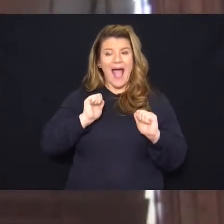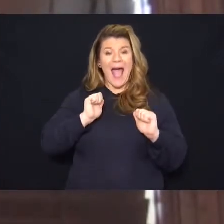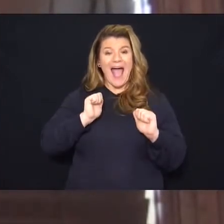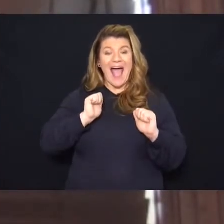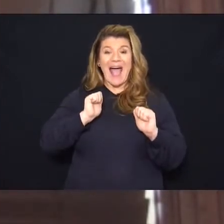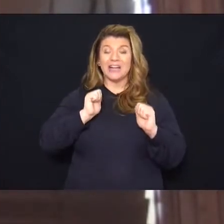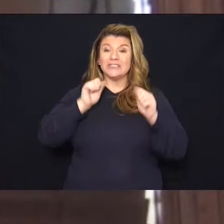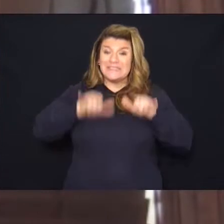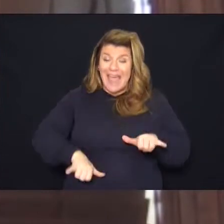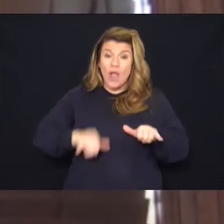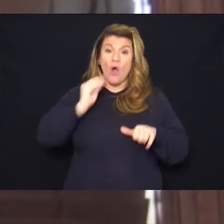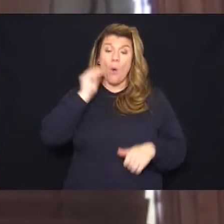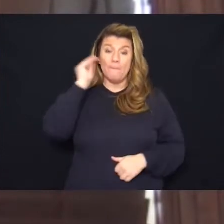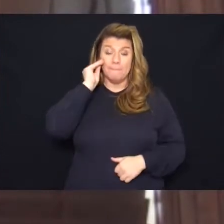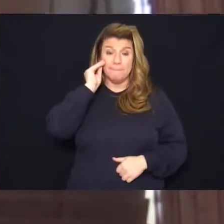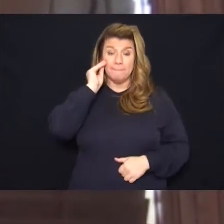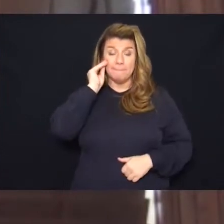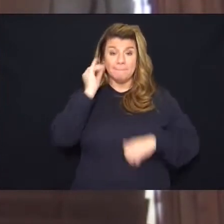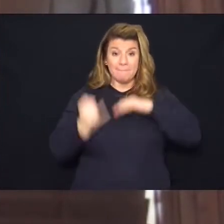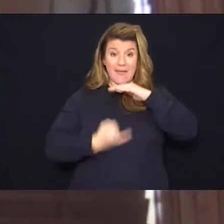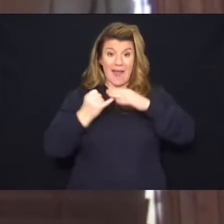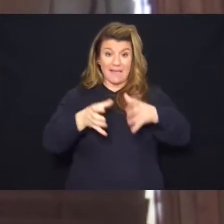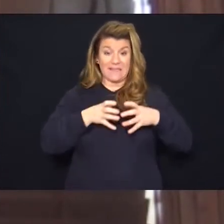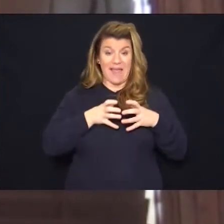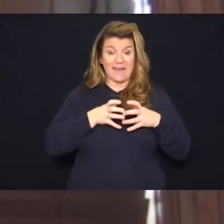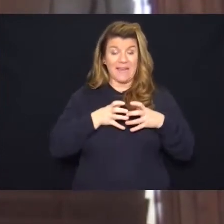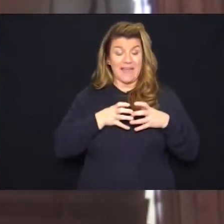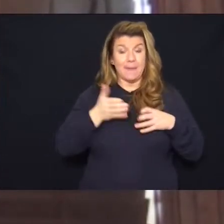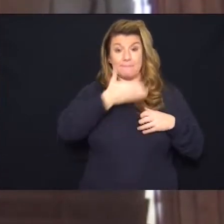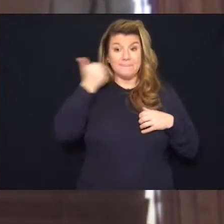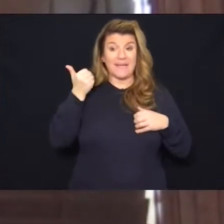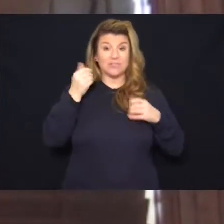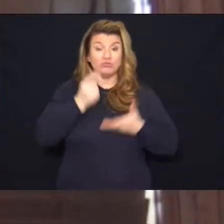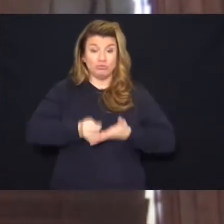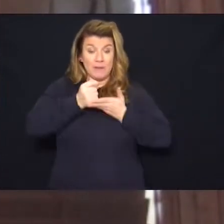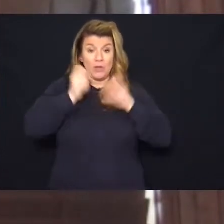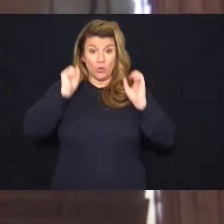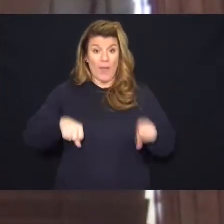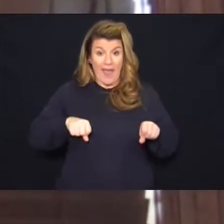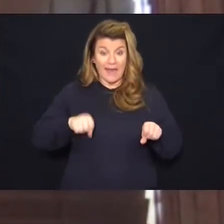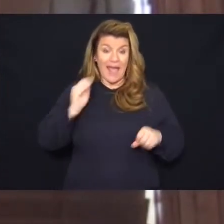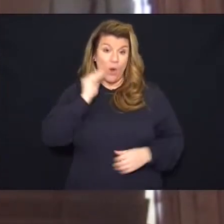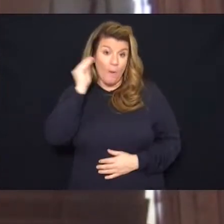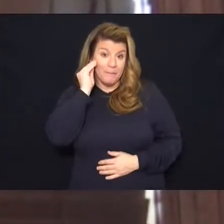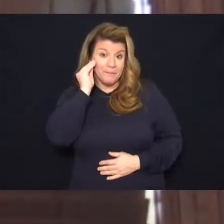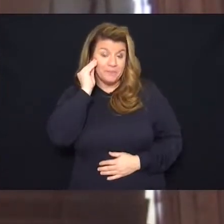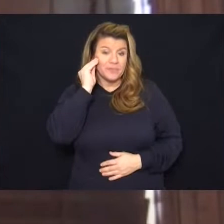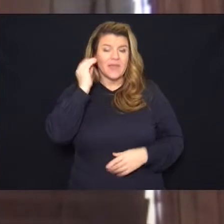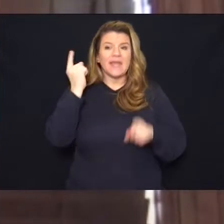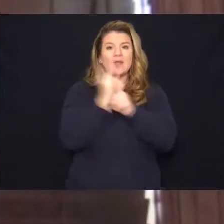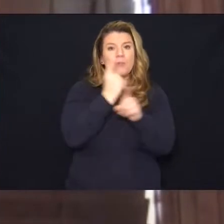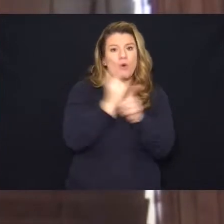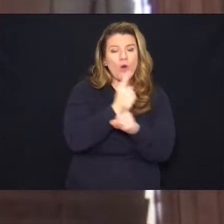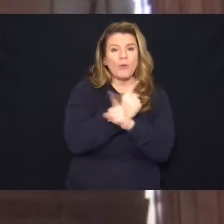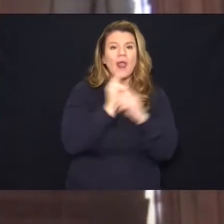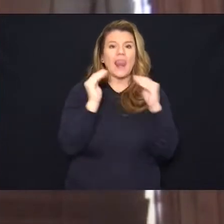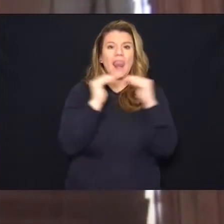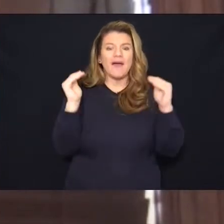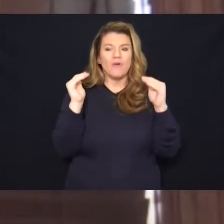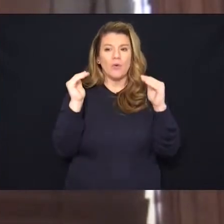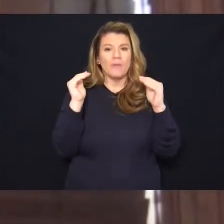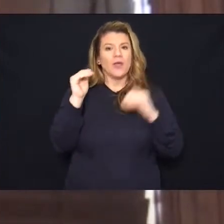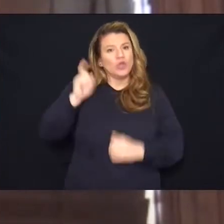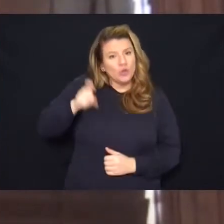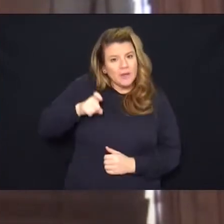to stay in their homes and get the very best treatment that they need and the appropriate level of care that